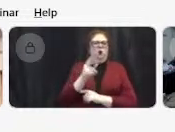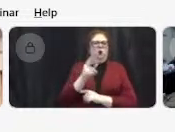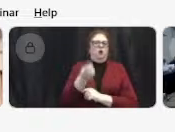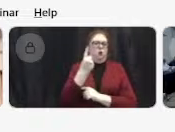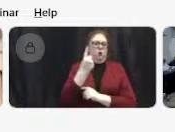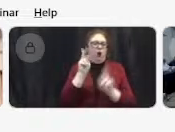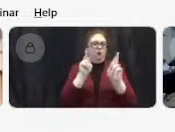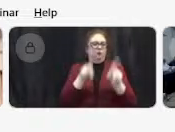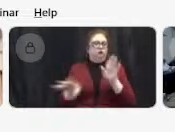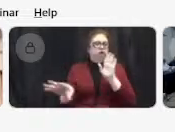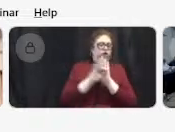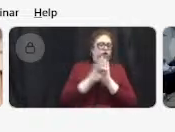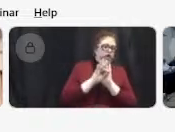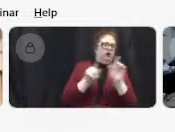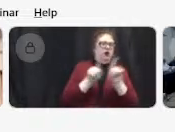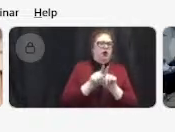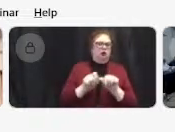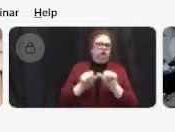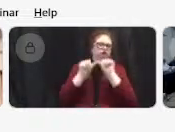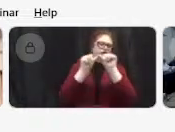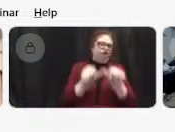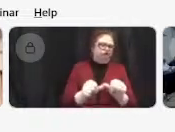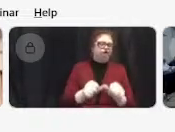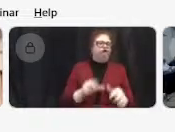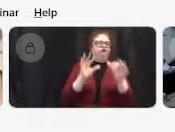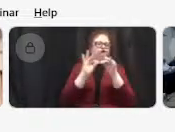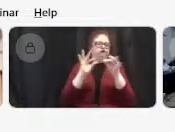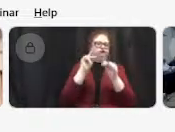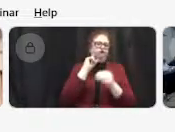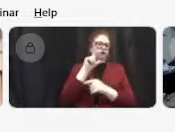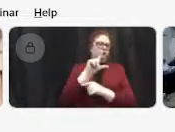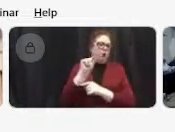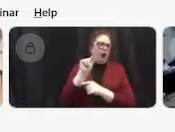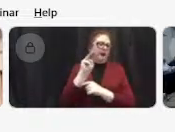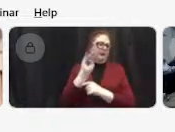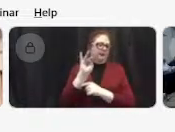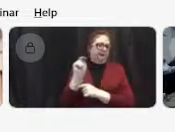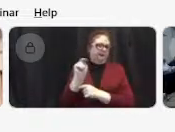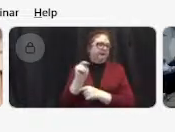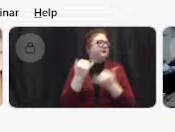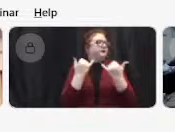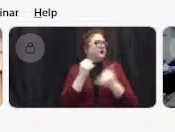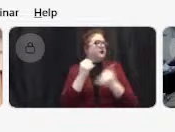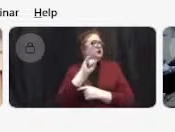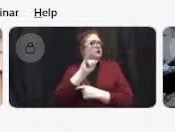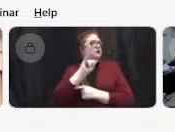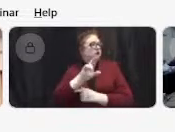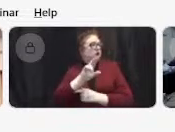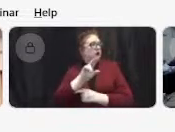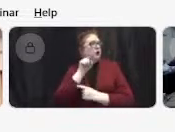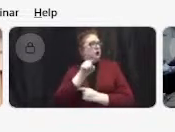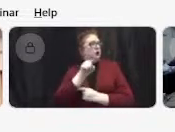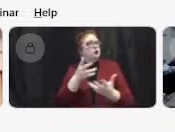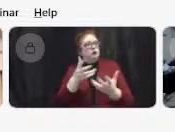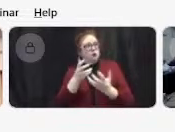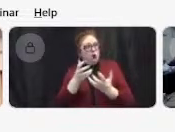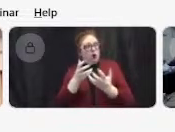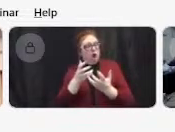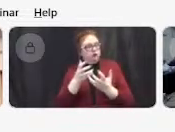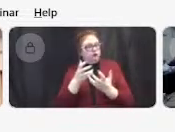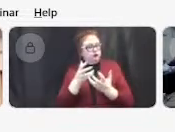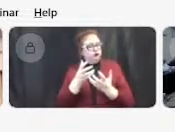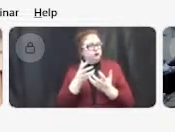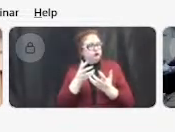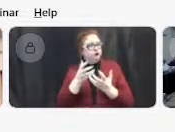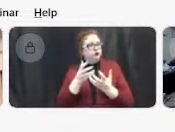20 minutes, but you can get up to 20 minutes. So with that said, sir, would you like to go ahead and